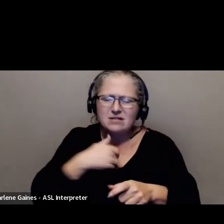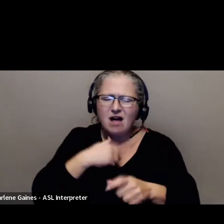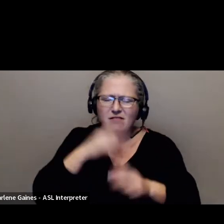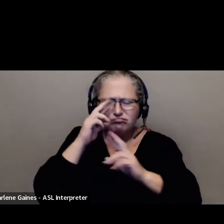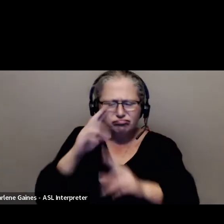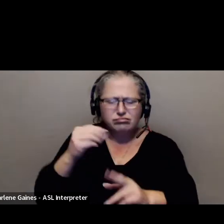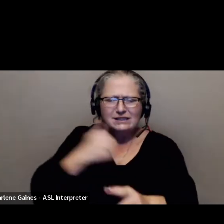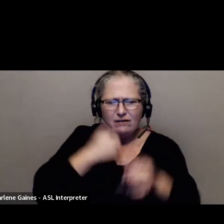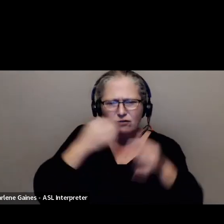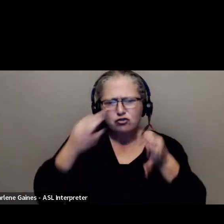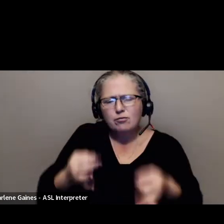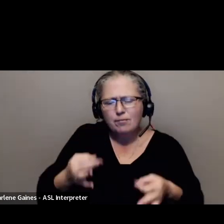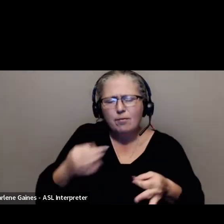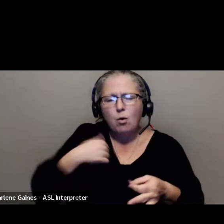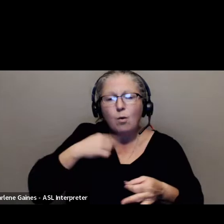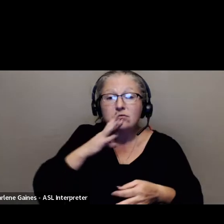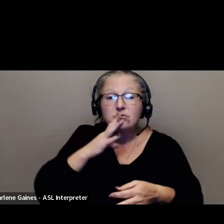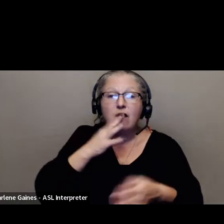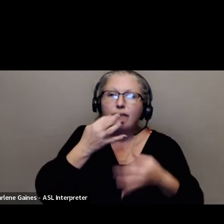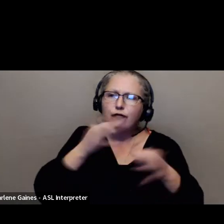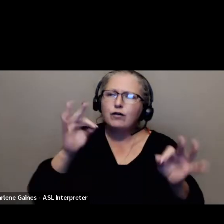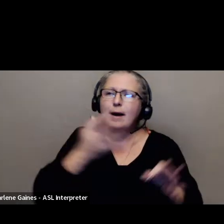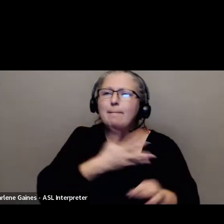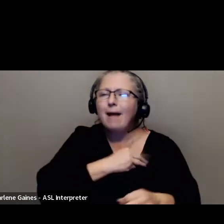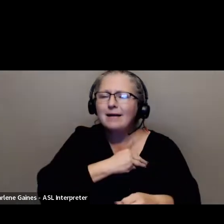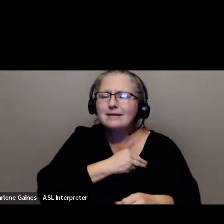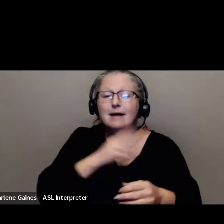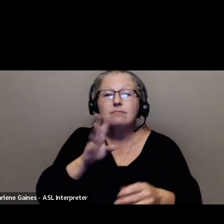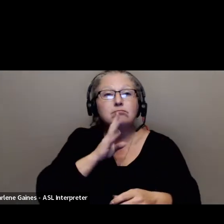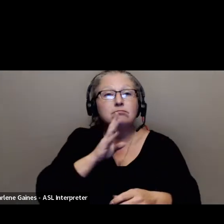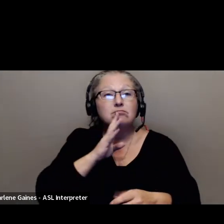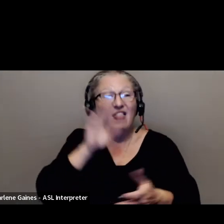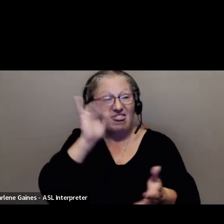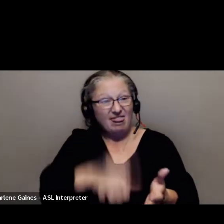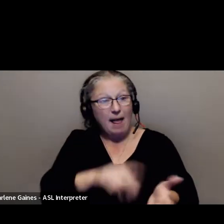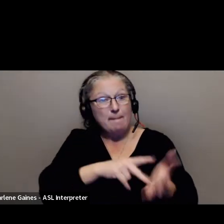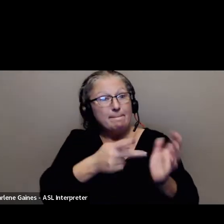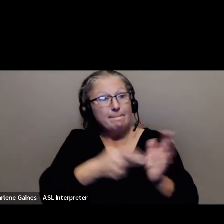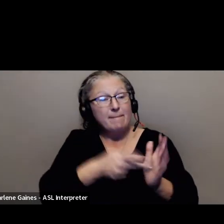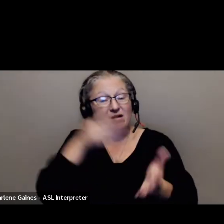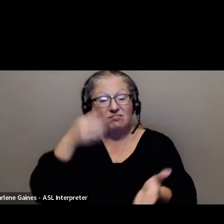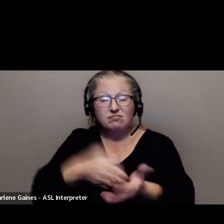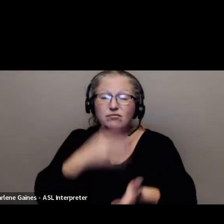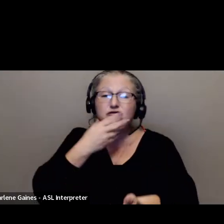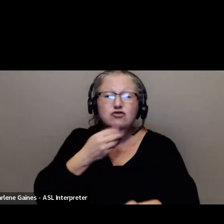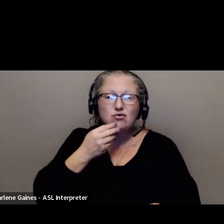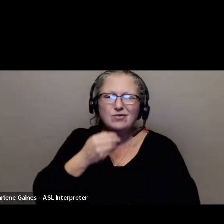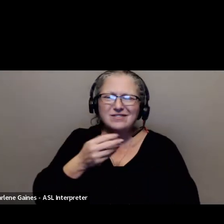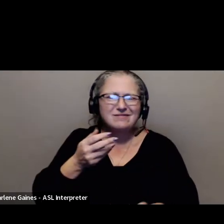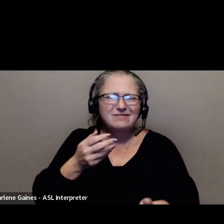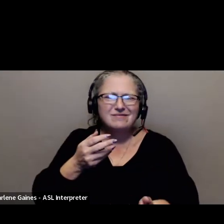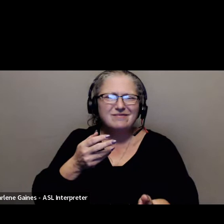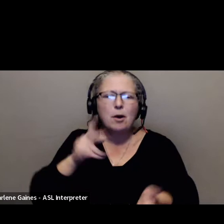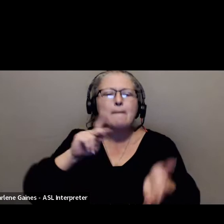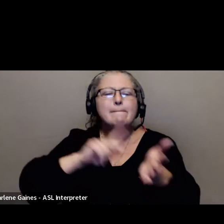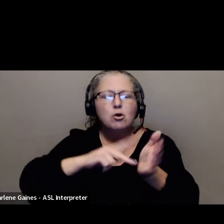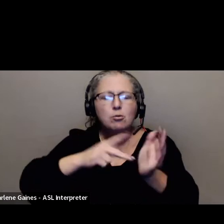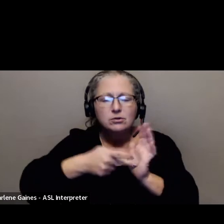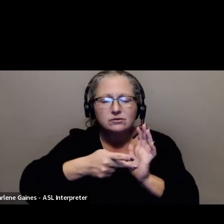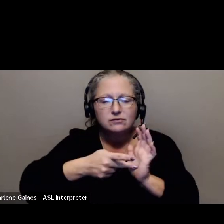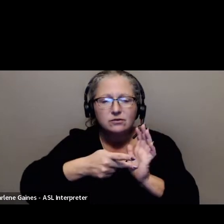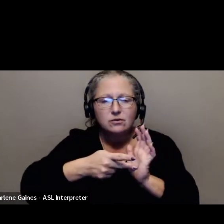self-determination. And that's why we say free Palestine. And to say that that is anti-Semitic is a way to